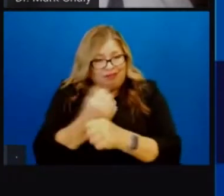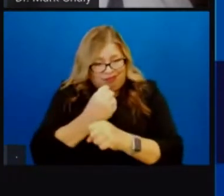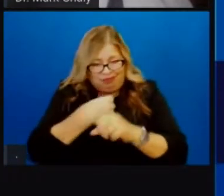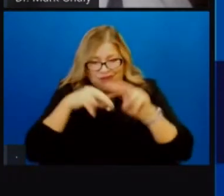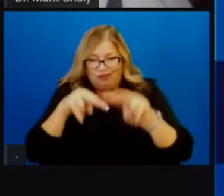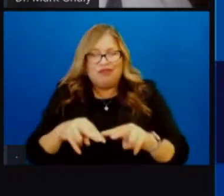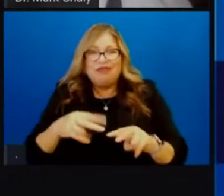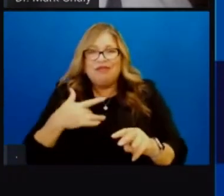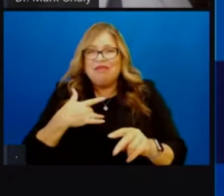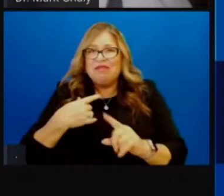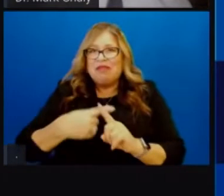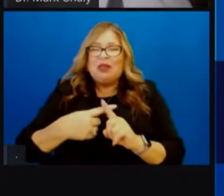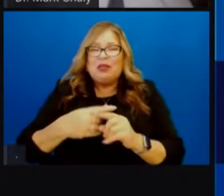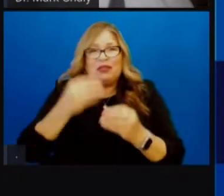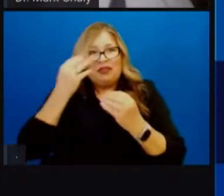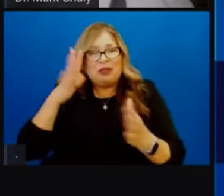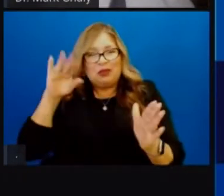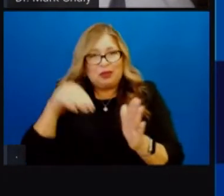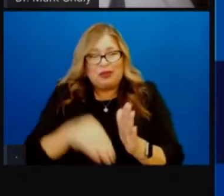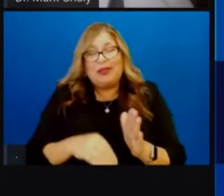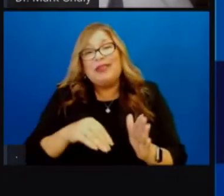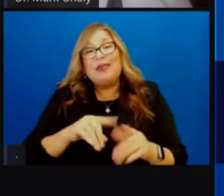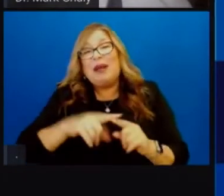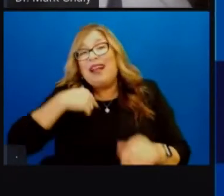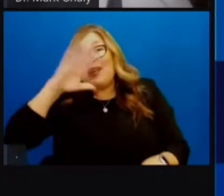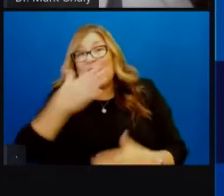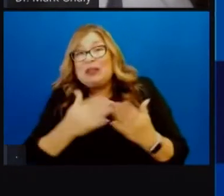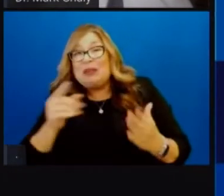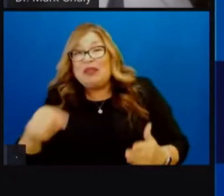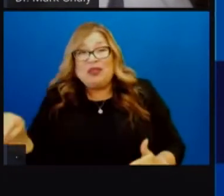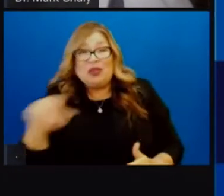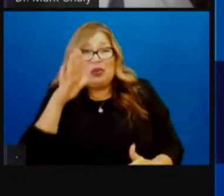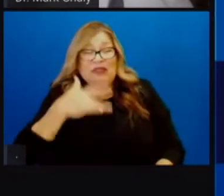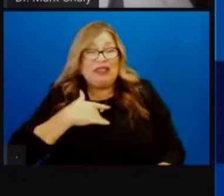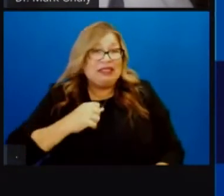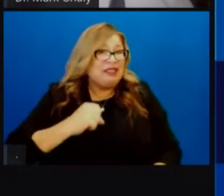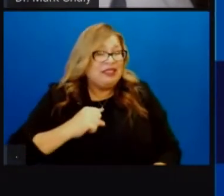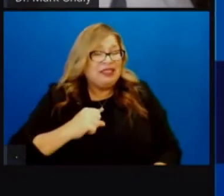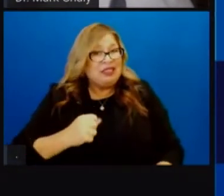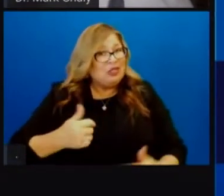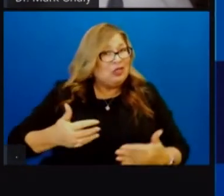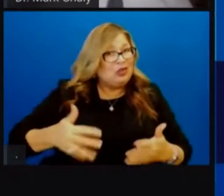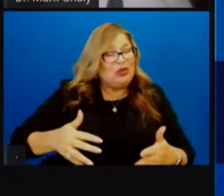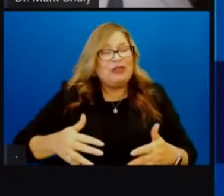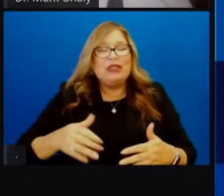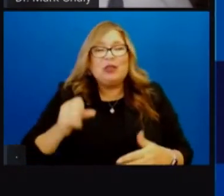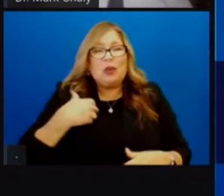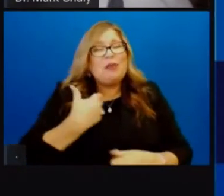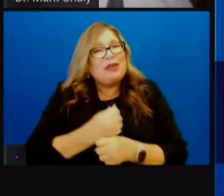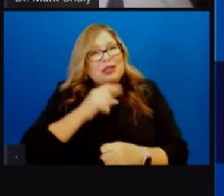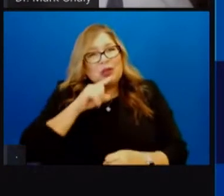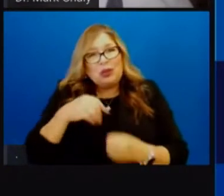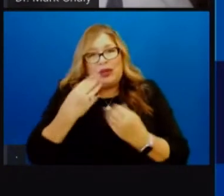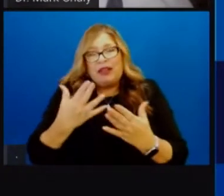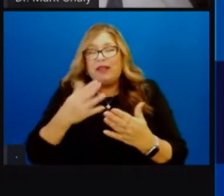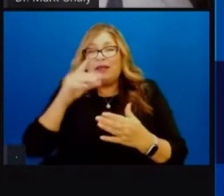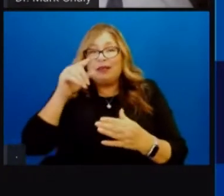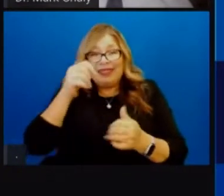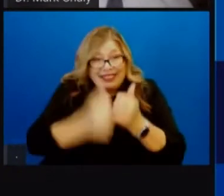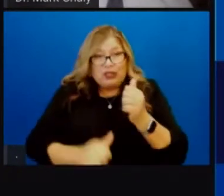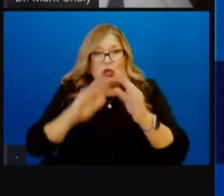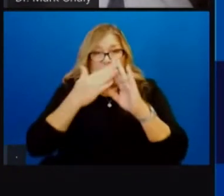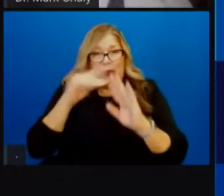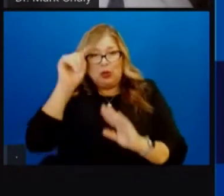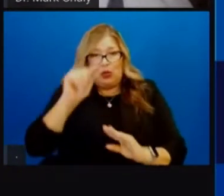that I know will be received with some trepidation, and acknowledging that and giving communities time and space to make